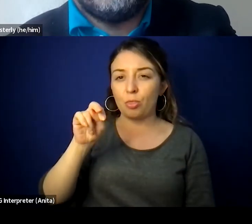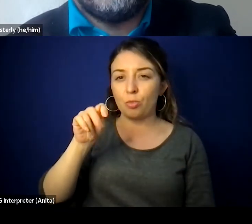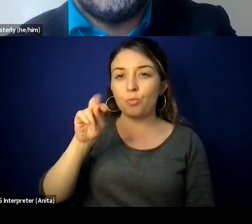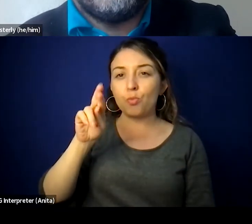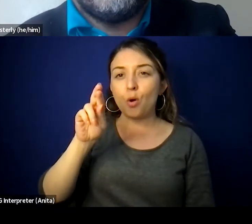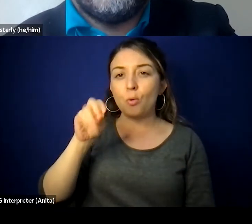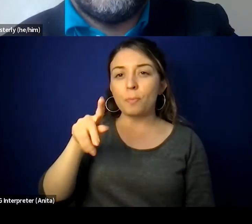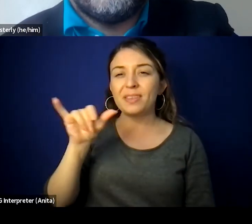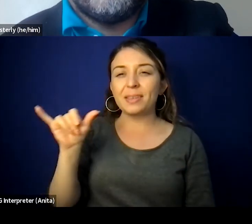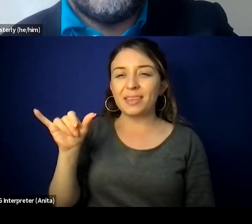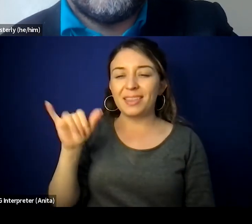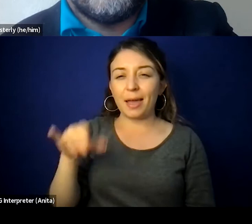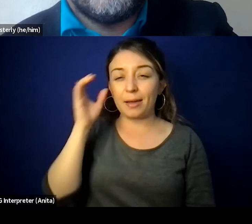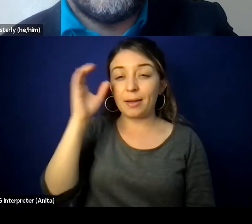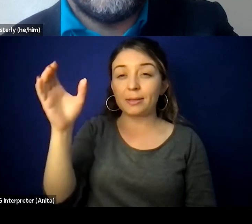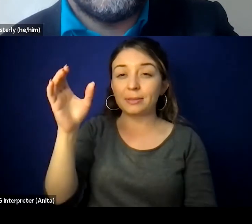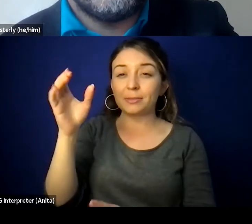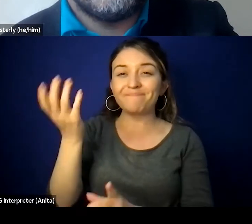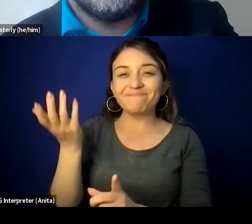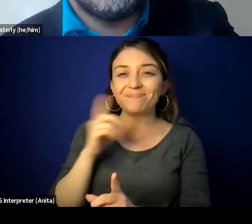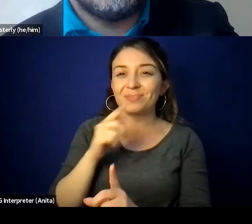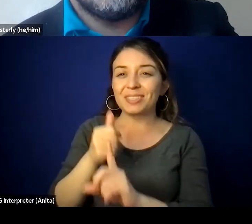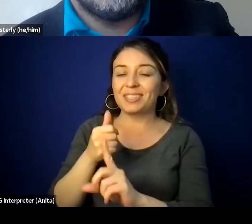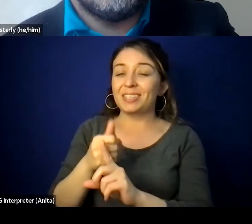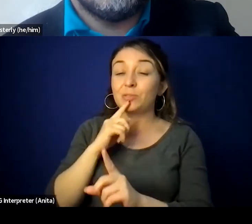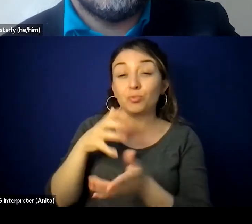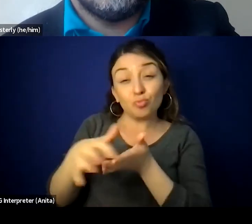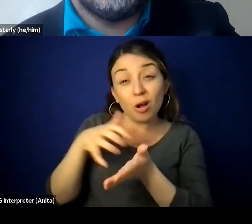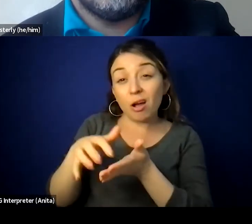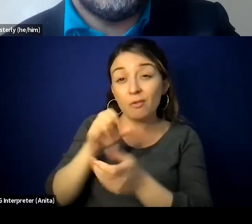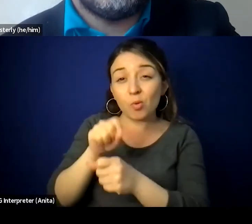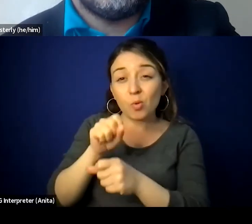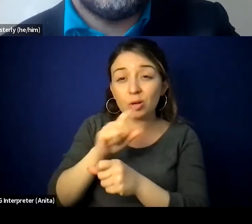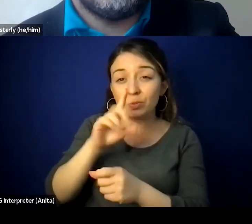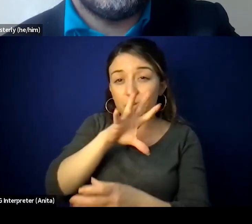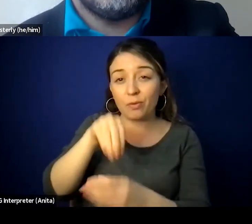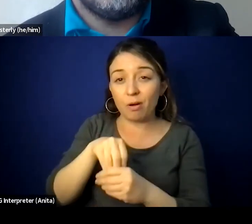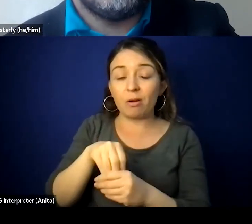a rough sector to work in, and particularly as